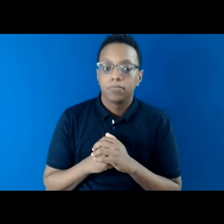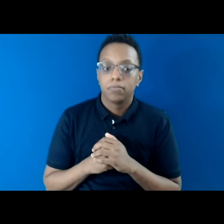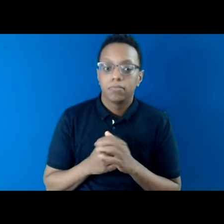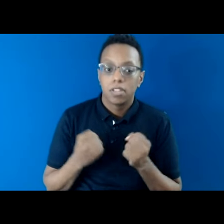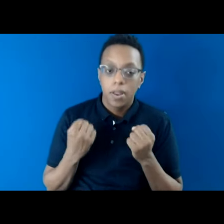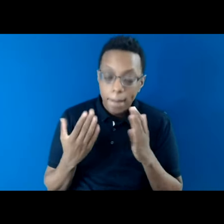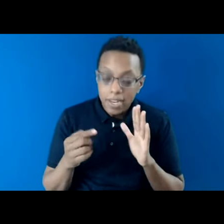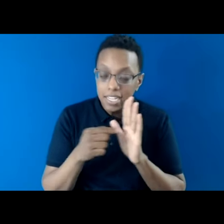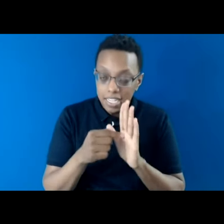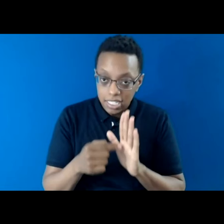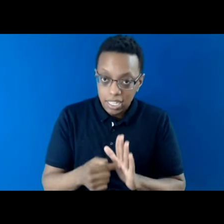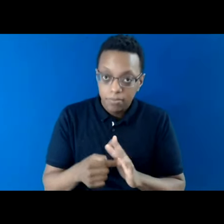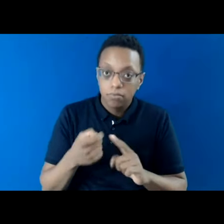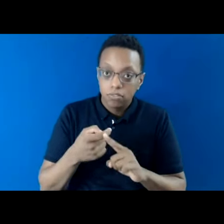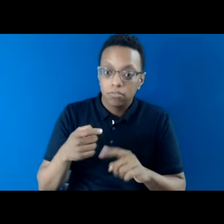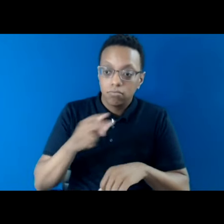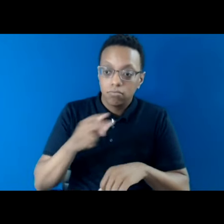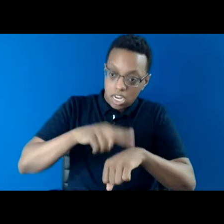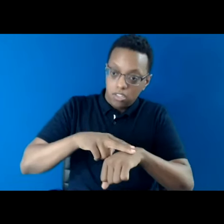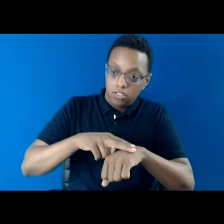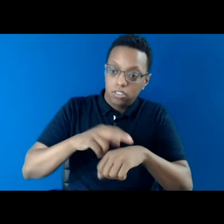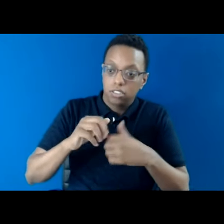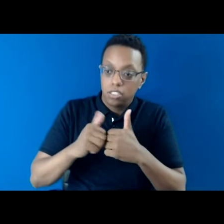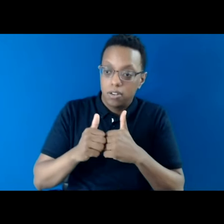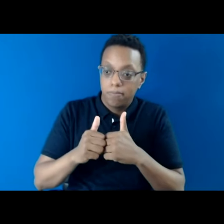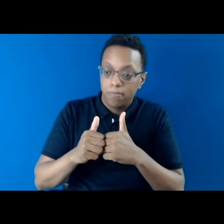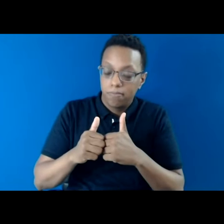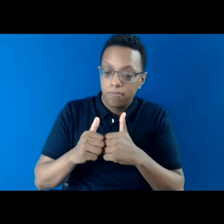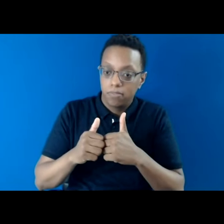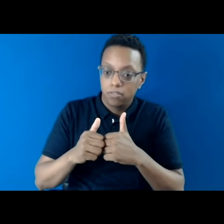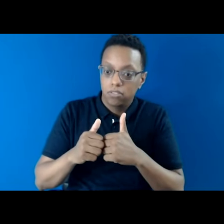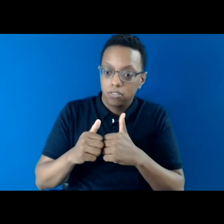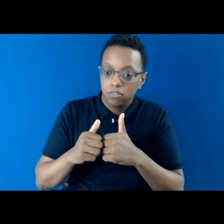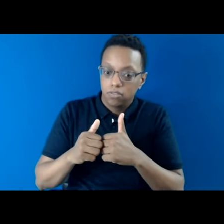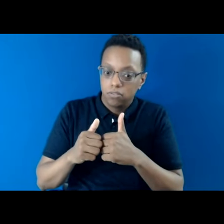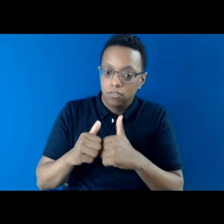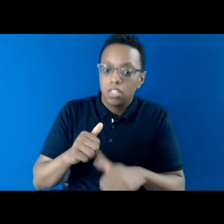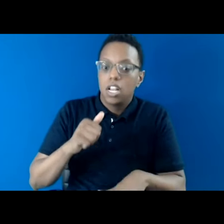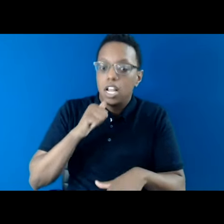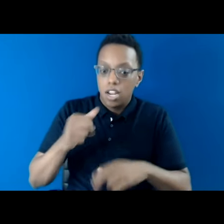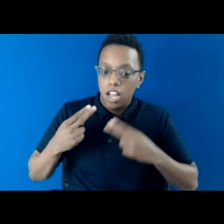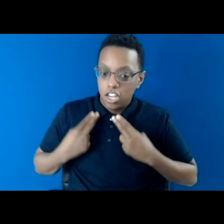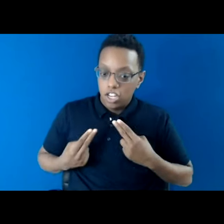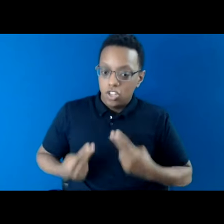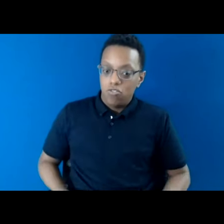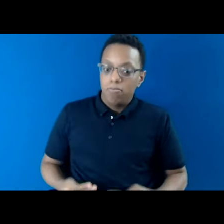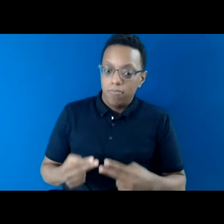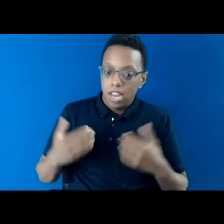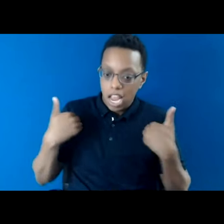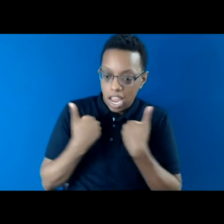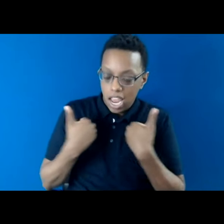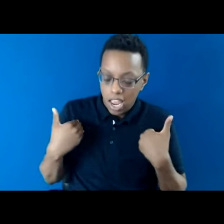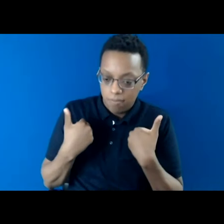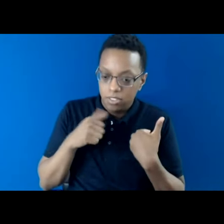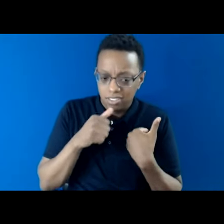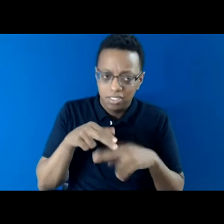So many examples from nature about how, you know, because non-human animals are definitely not sitting around here wondering